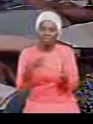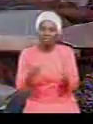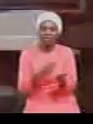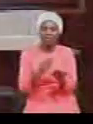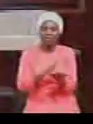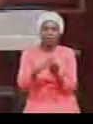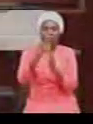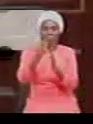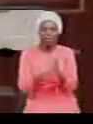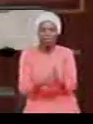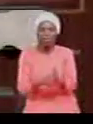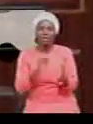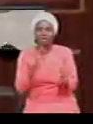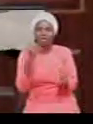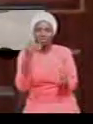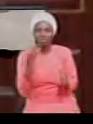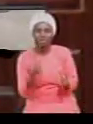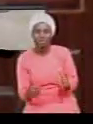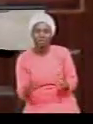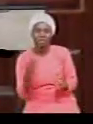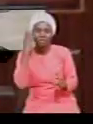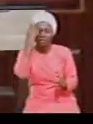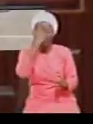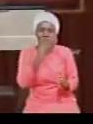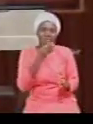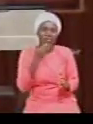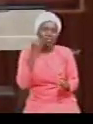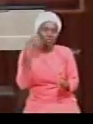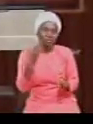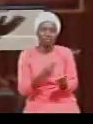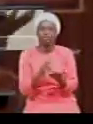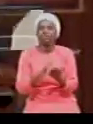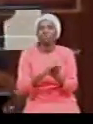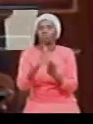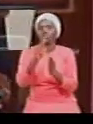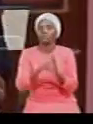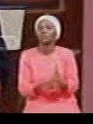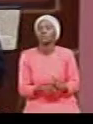is one of the beauties of holiness. I,